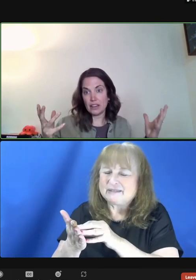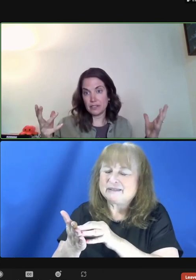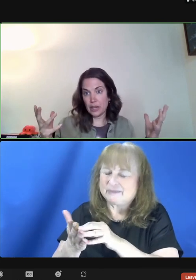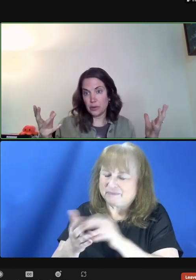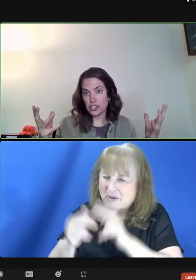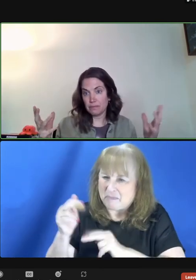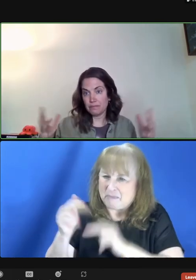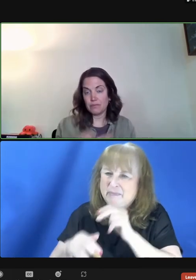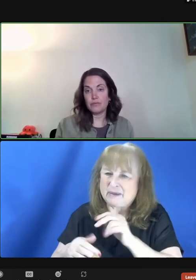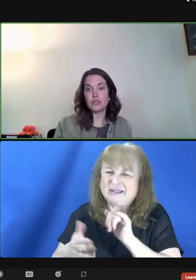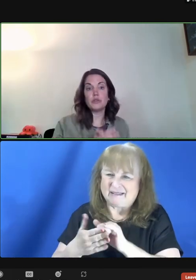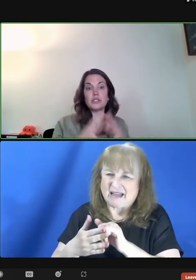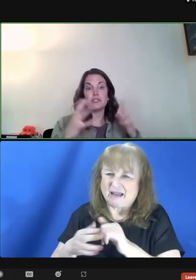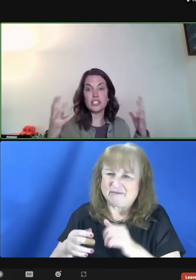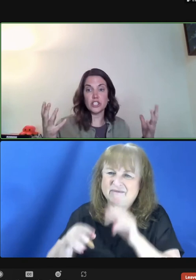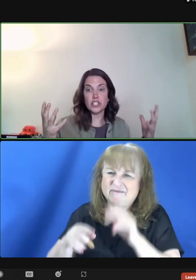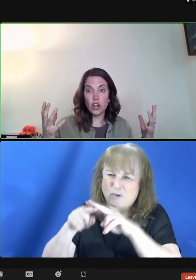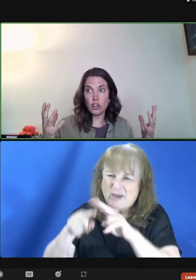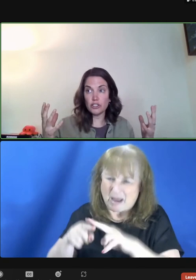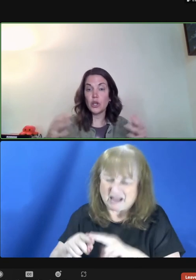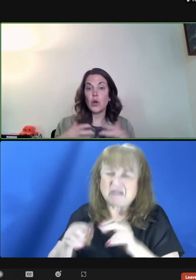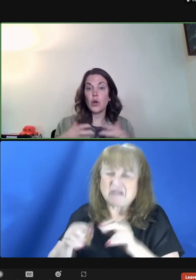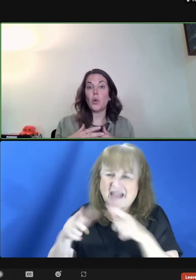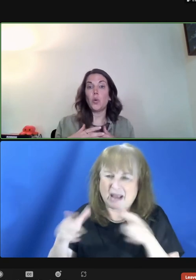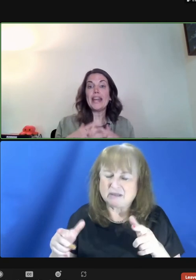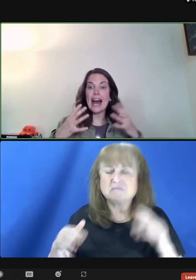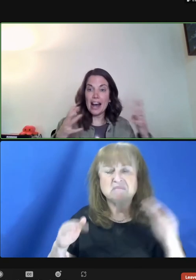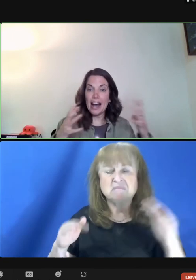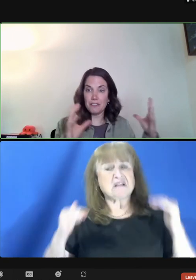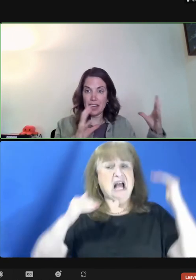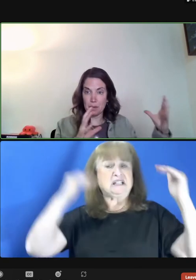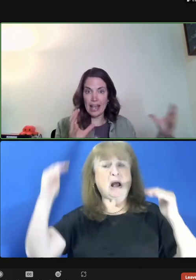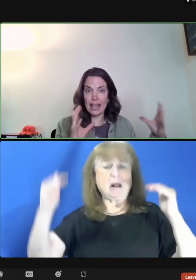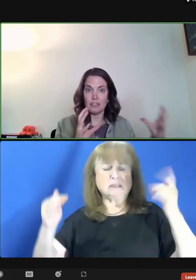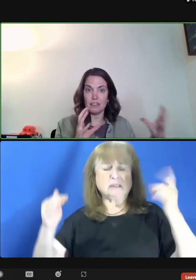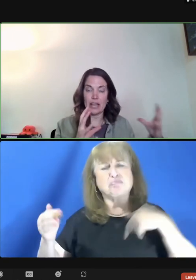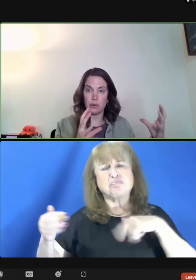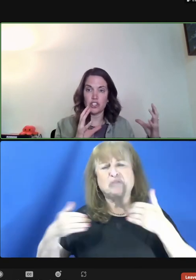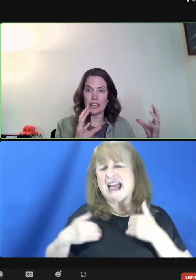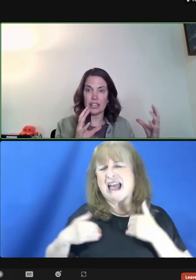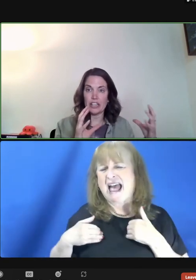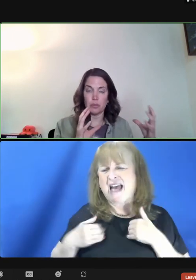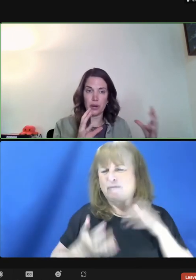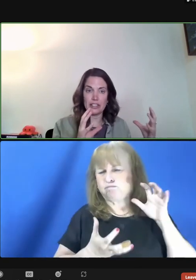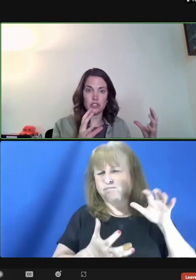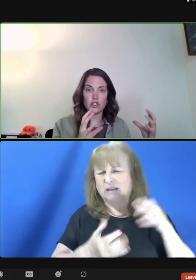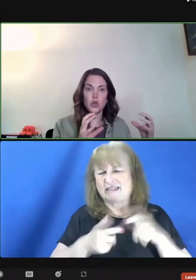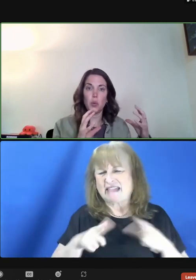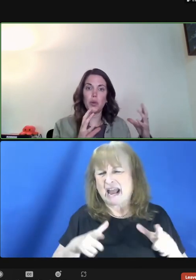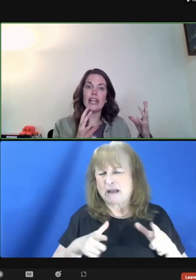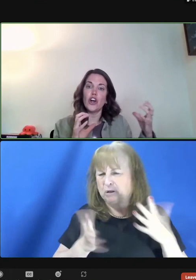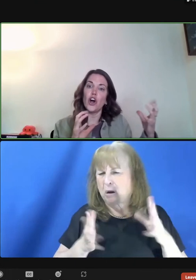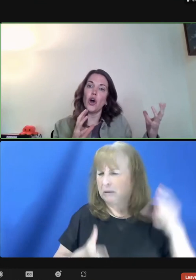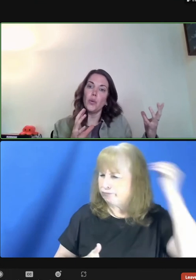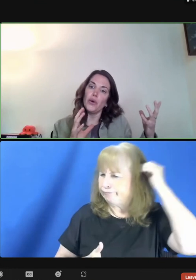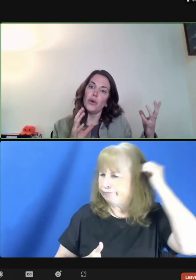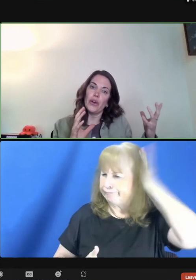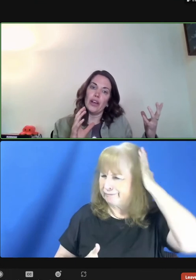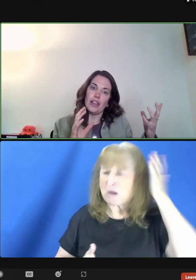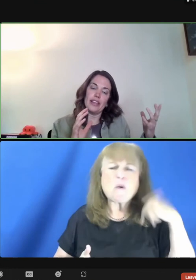building that bank of language. For those of us as adults, we have that bank of language already in our brains. So